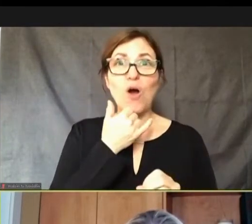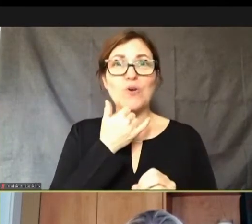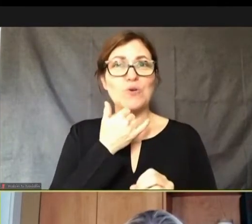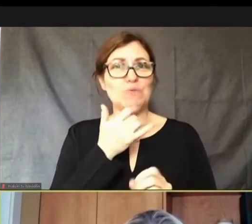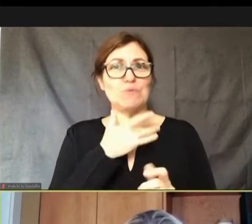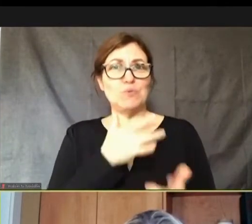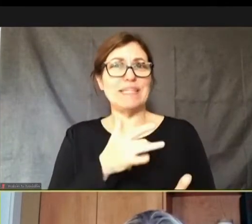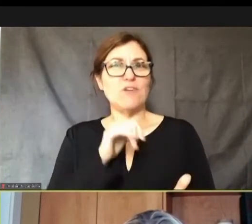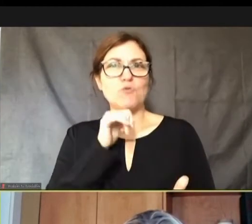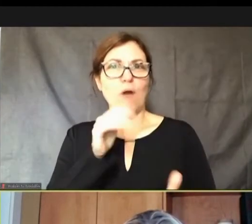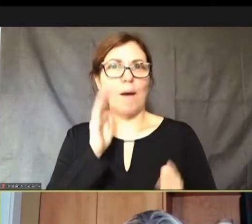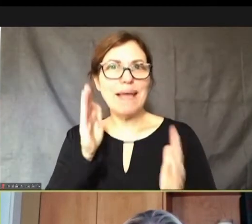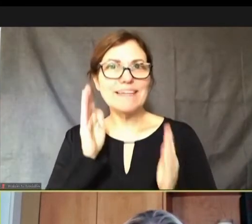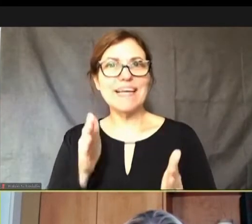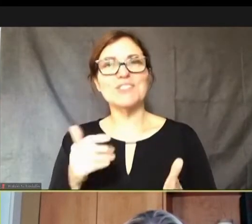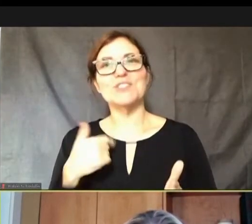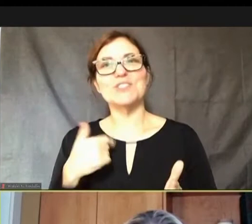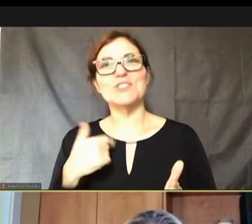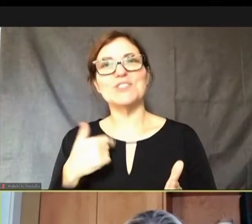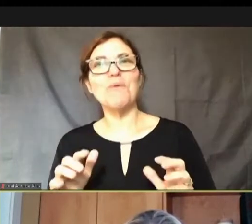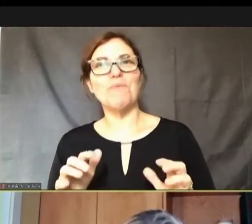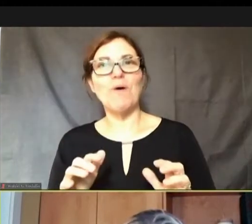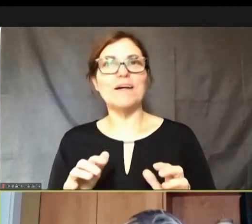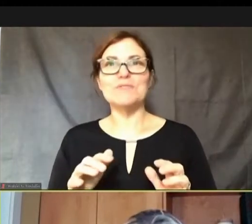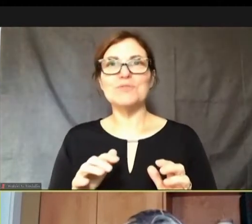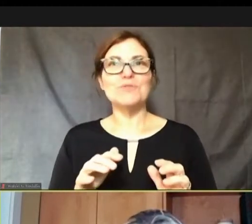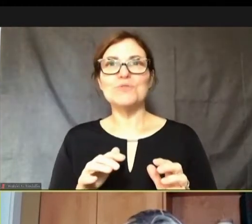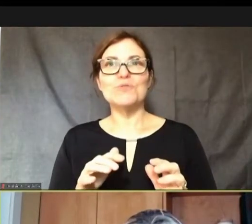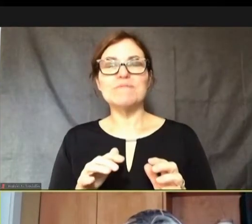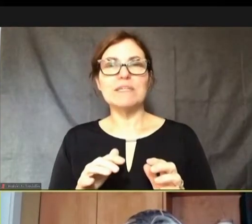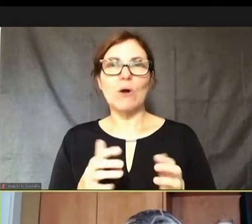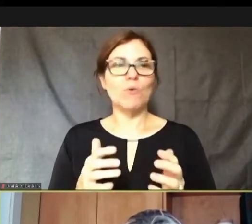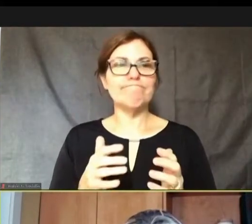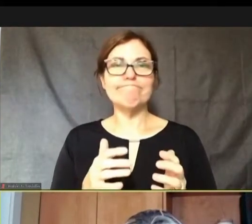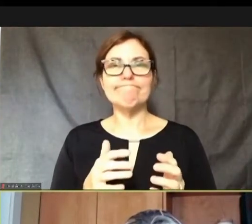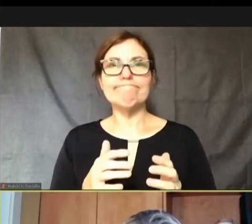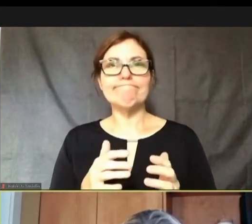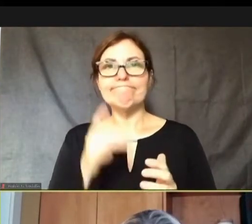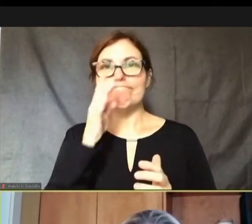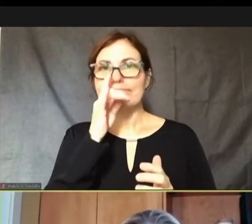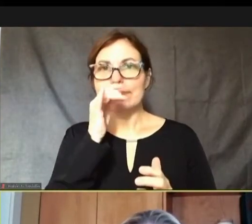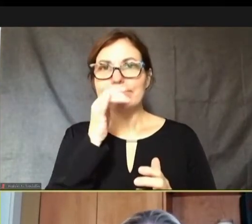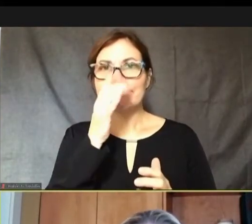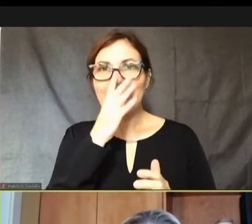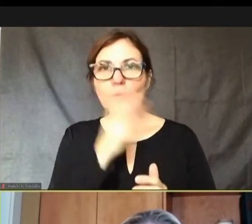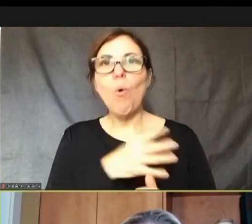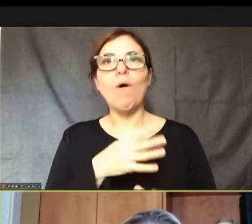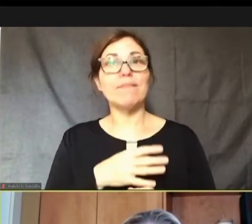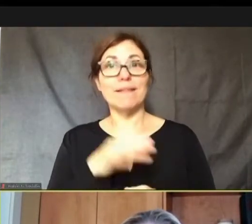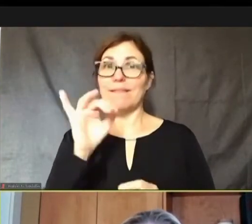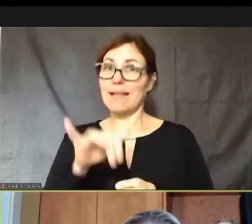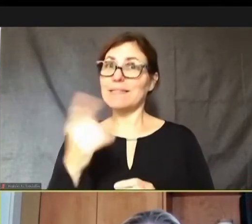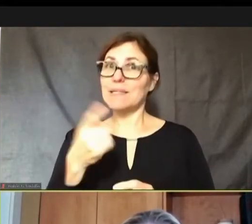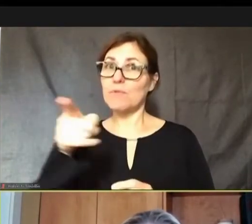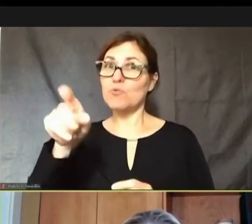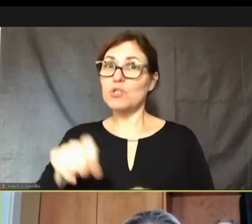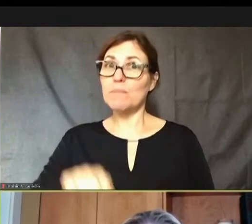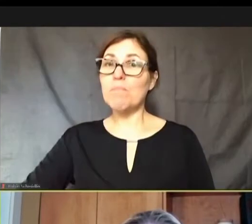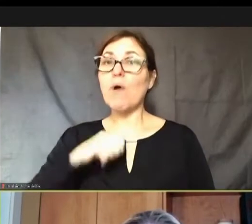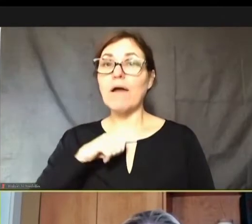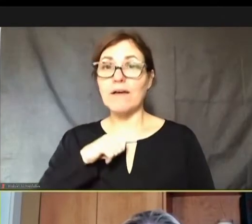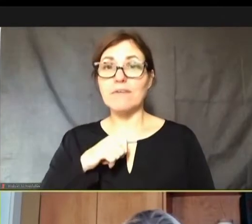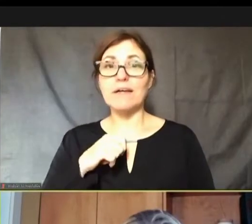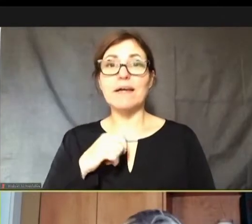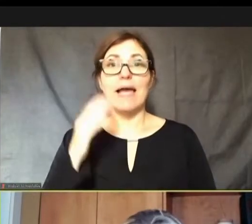didn't want it to go without saying that that is quite a feat and something you should be proud of, something that our former board chair, Paul Legger, was